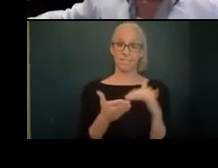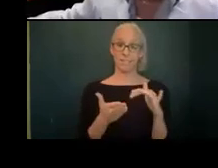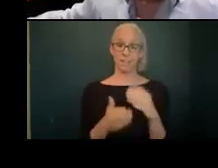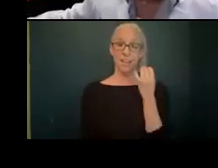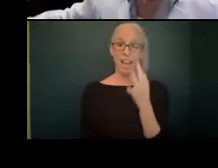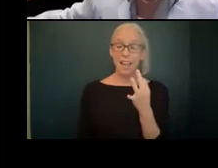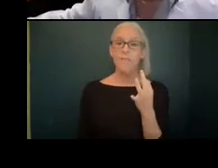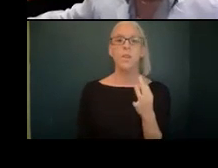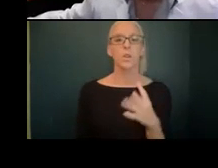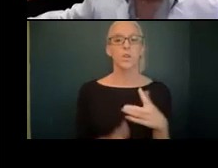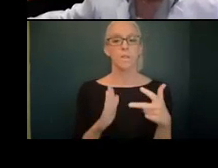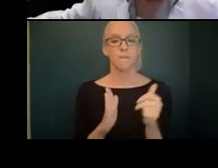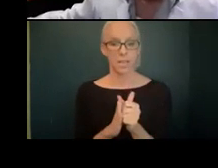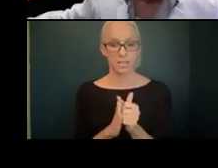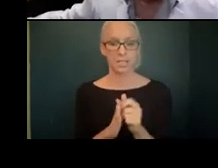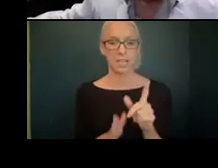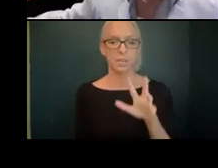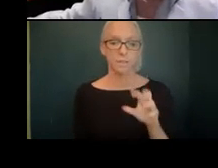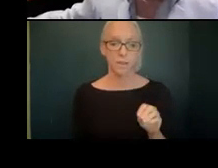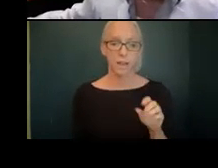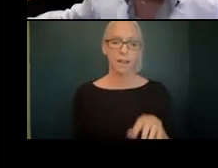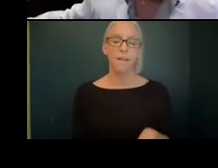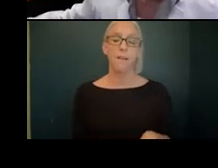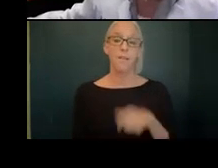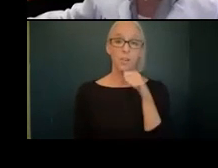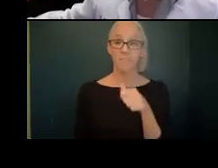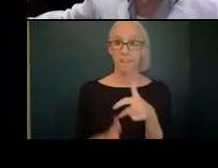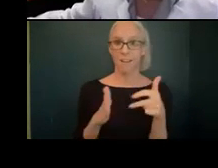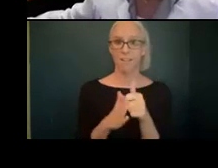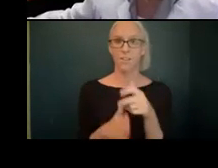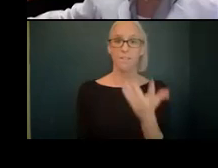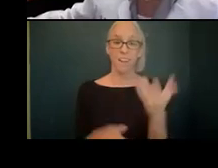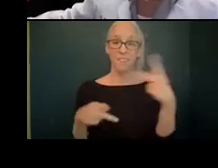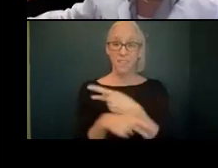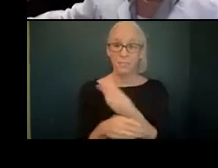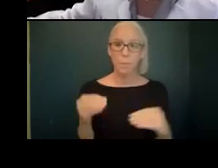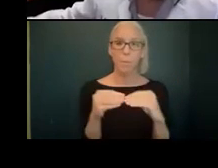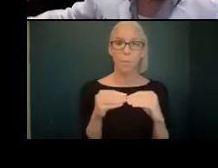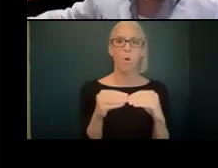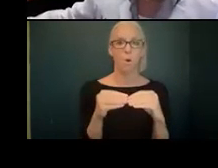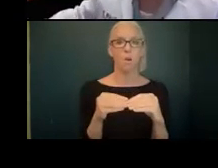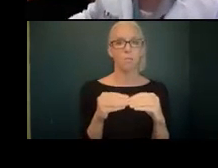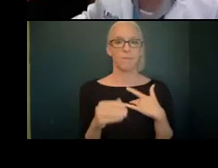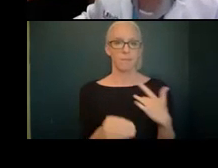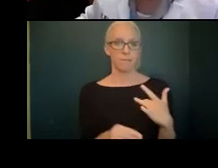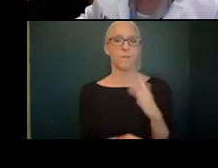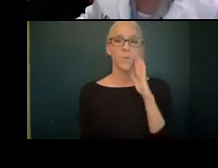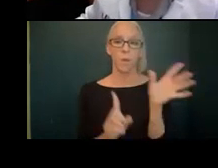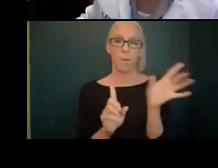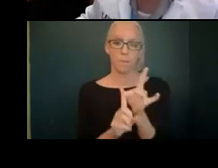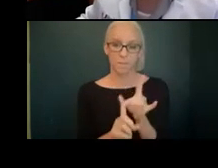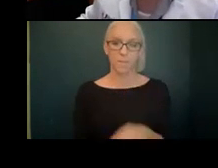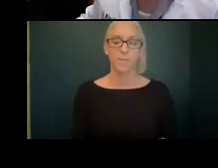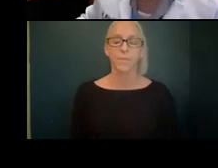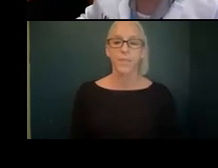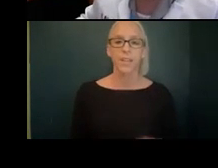likely to get COVID and 20 times more likely to be hospitalized for COVID. So vaccines extremely well, but they're not 100%, which is a